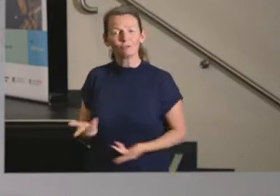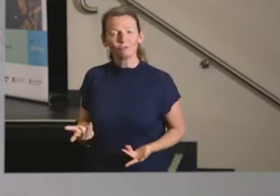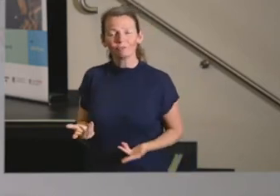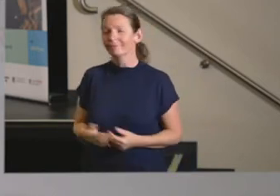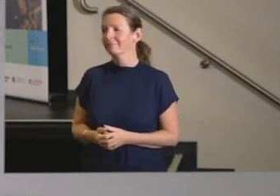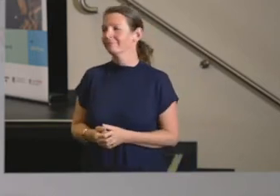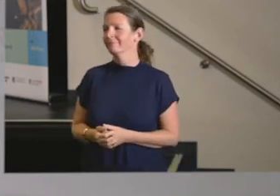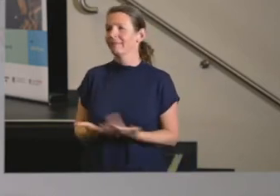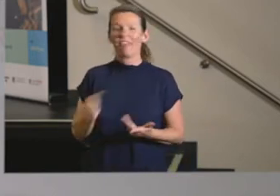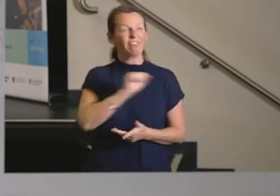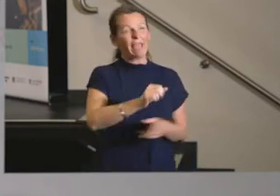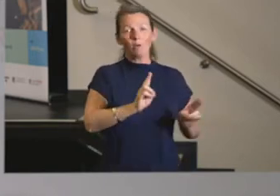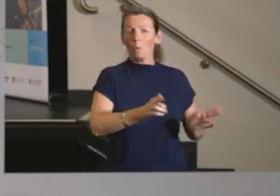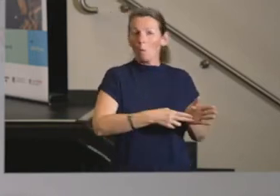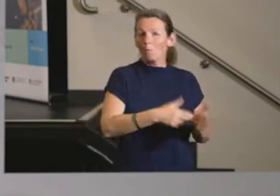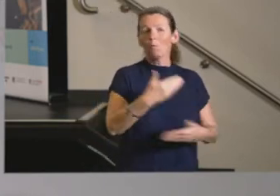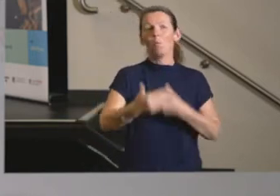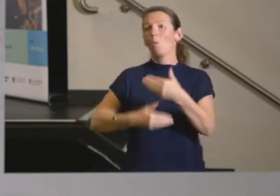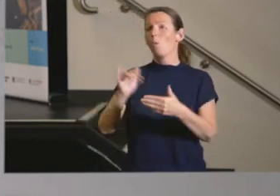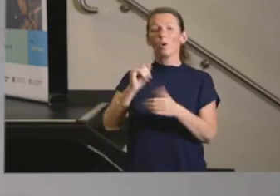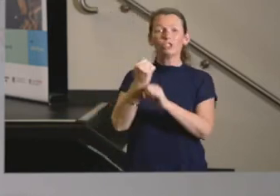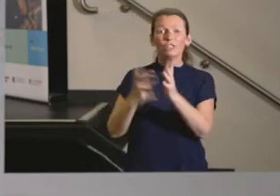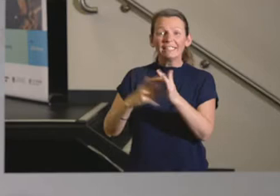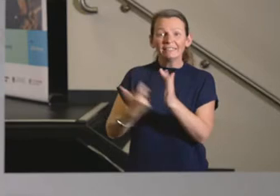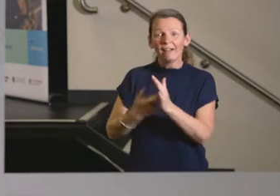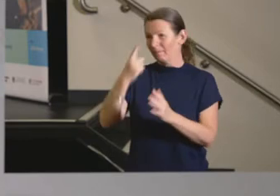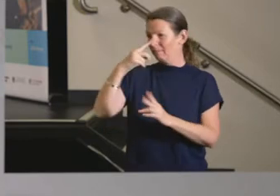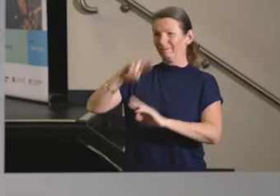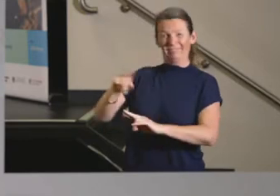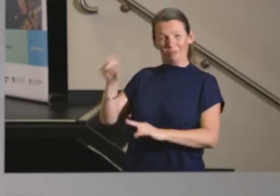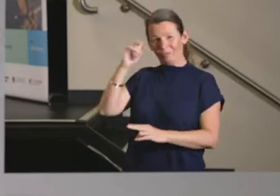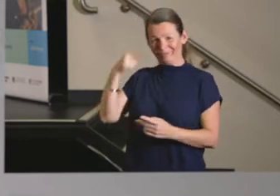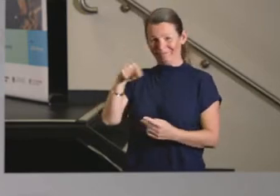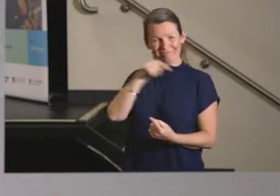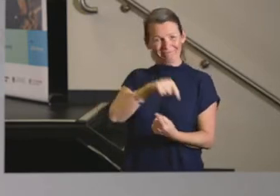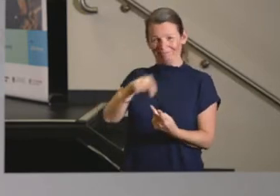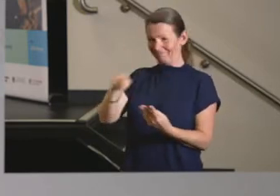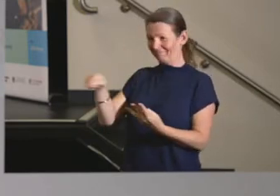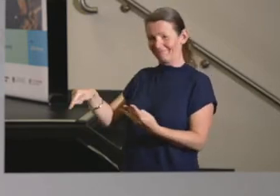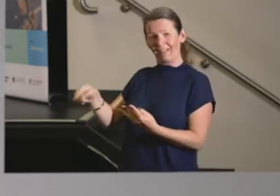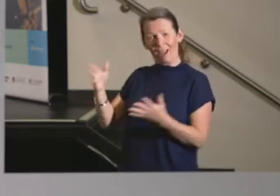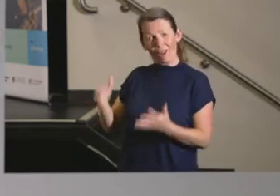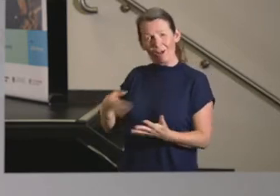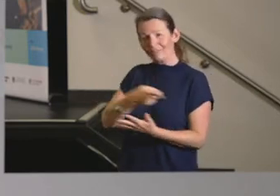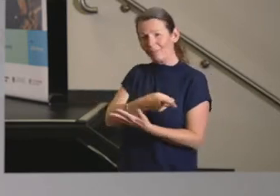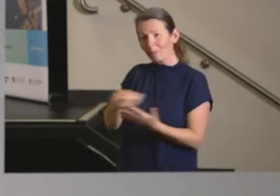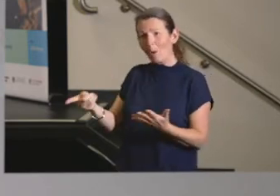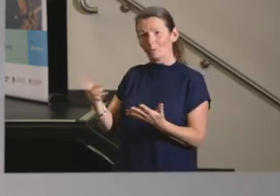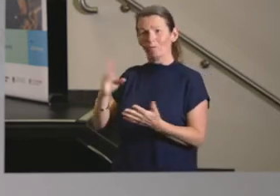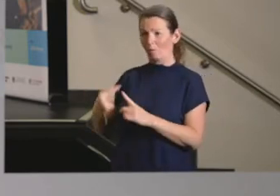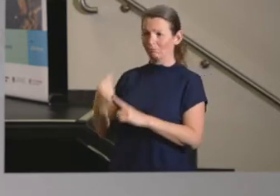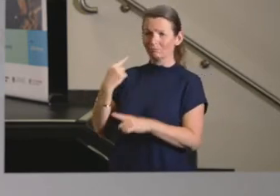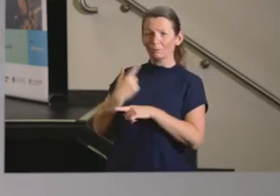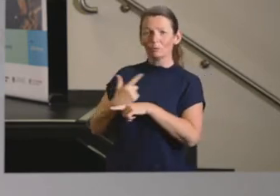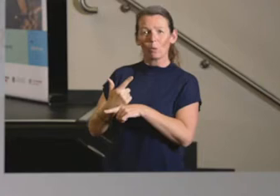Norms around gender, gender stereotyping. A lot of that requires a lot